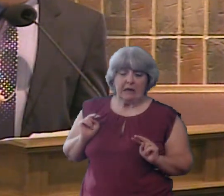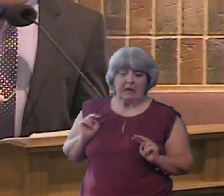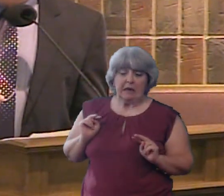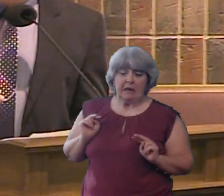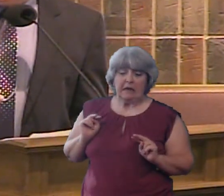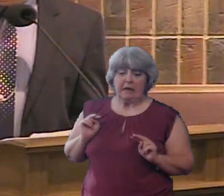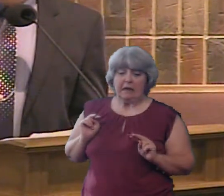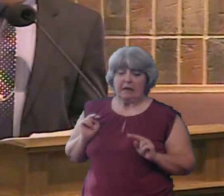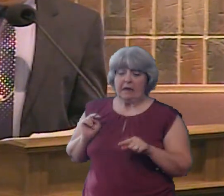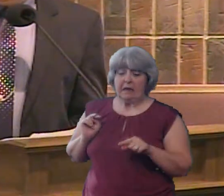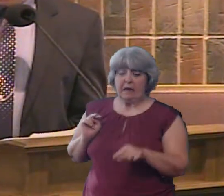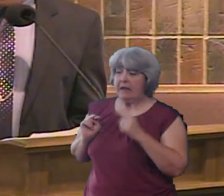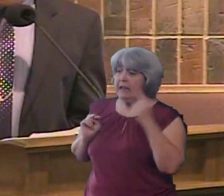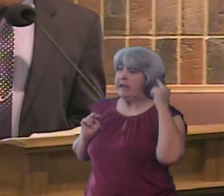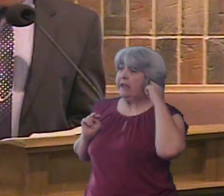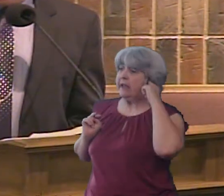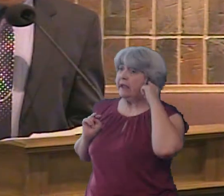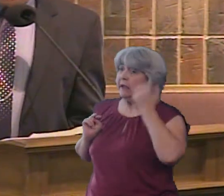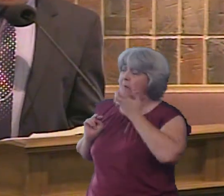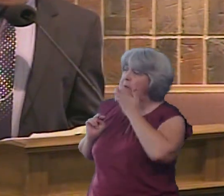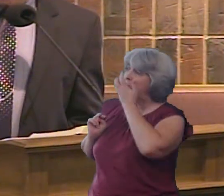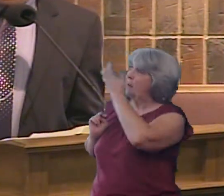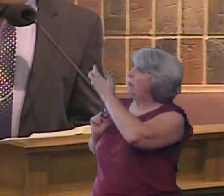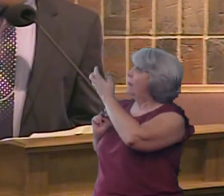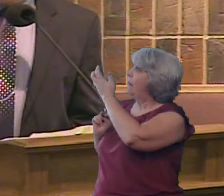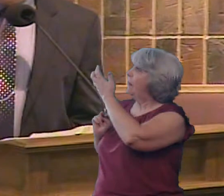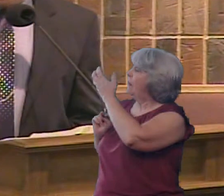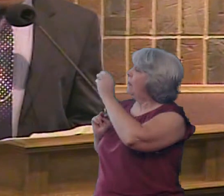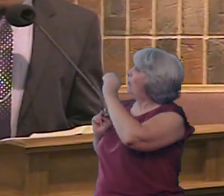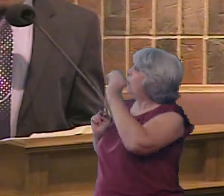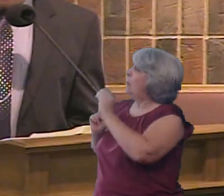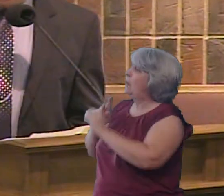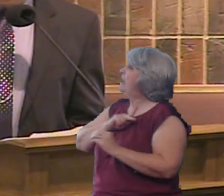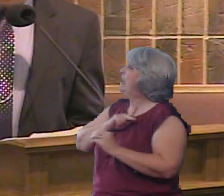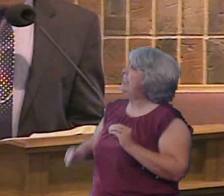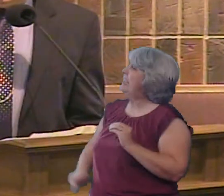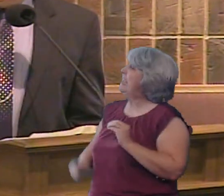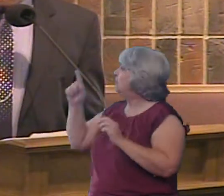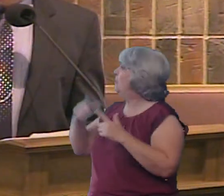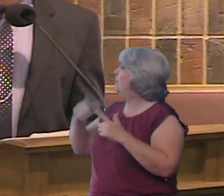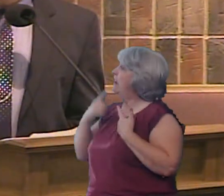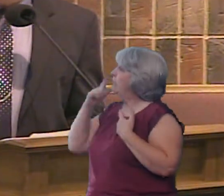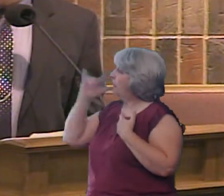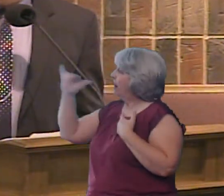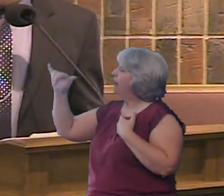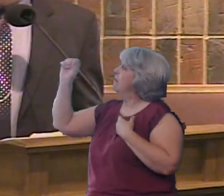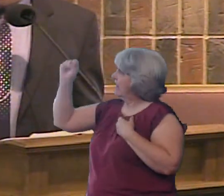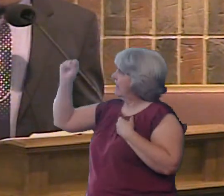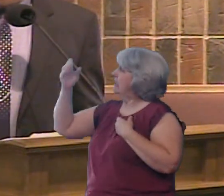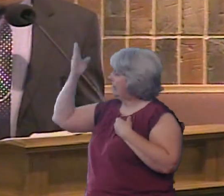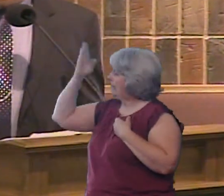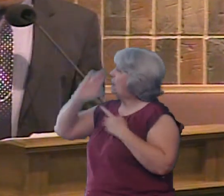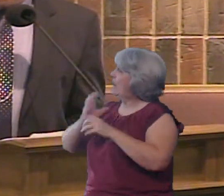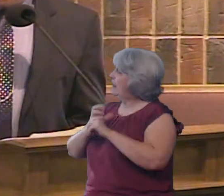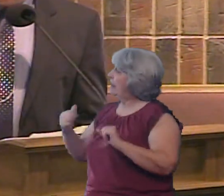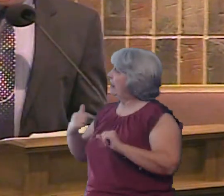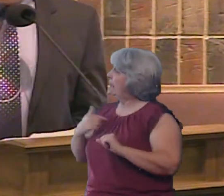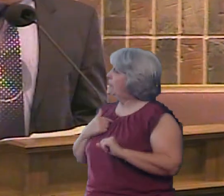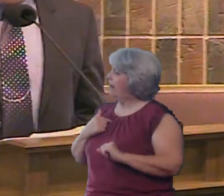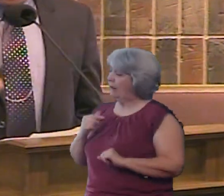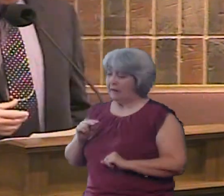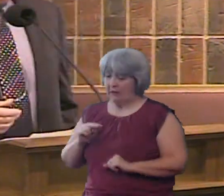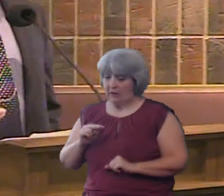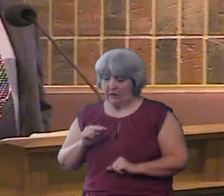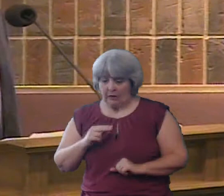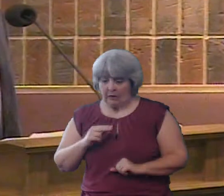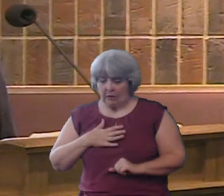And from the lion's den, Daniel's voice, "Oh God, oh king, live forever. Yes, God saved me."